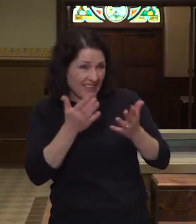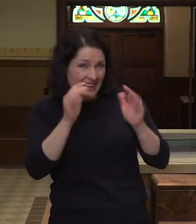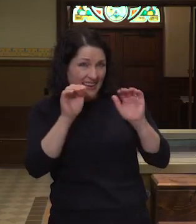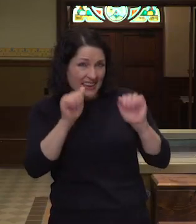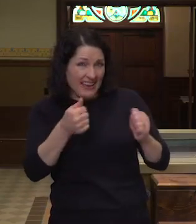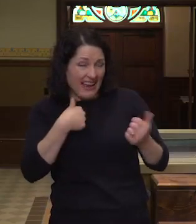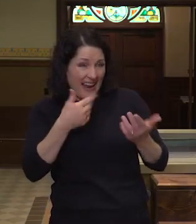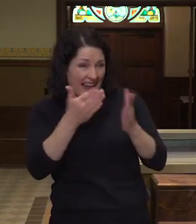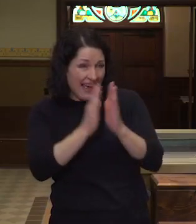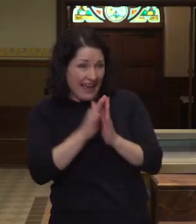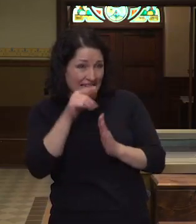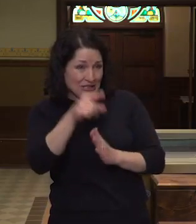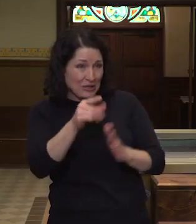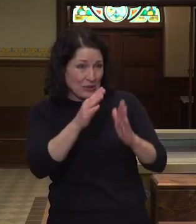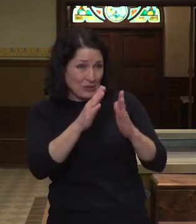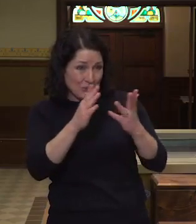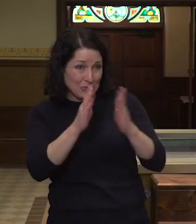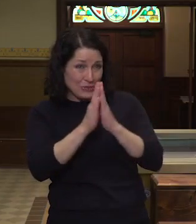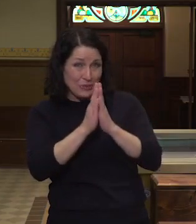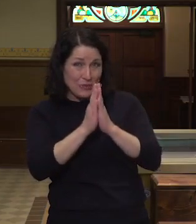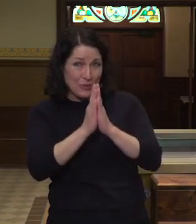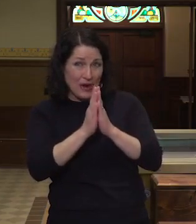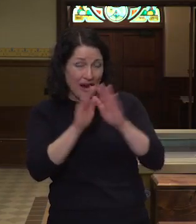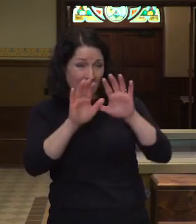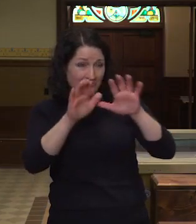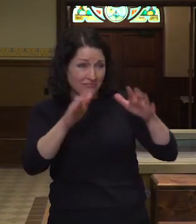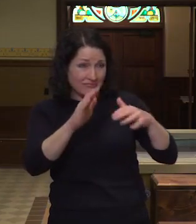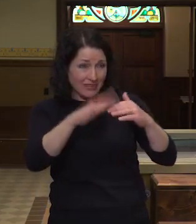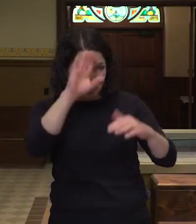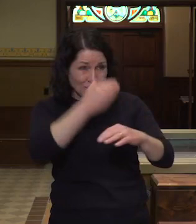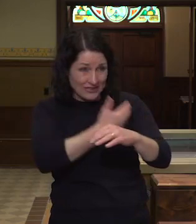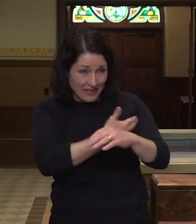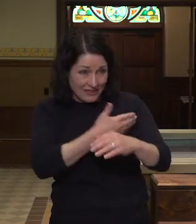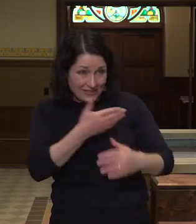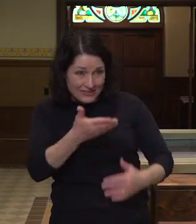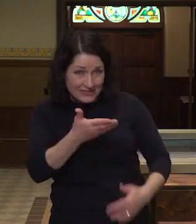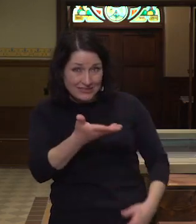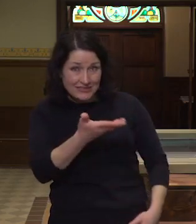to pray that prayer with your sons at this time? I would love to.